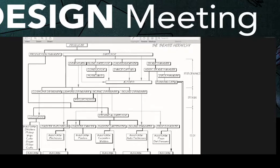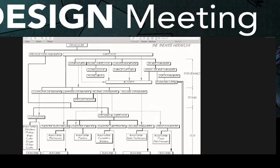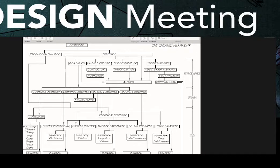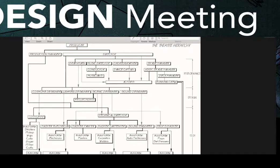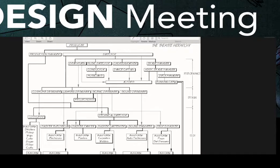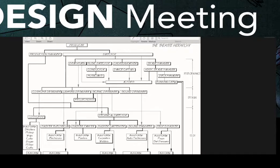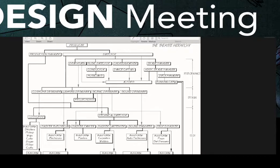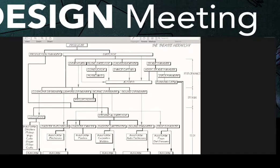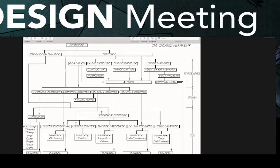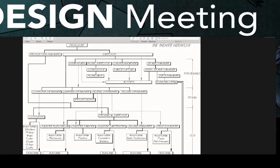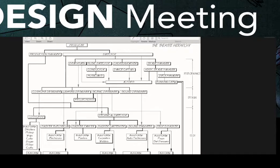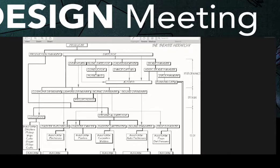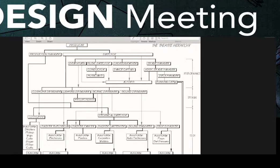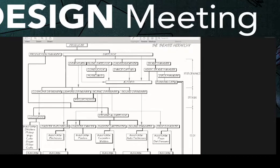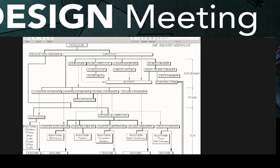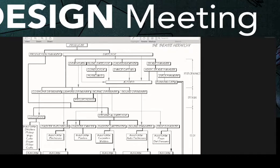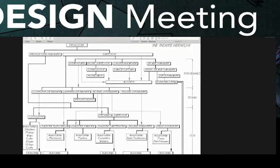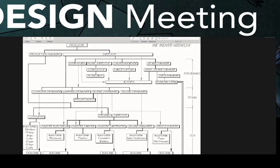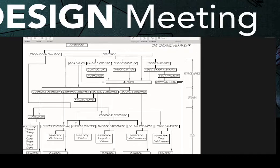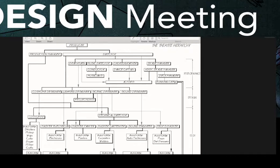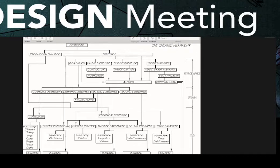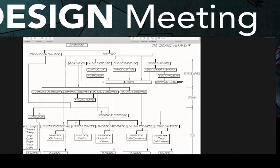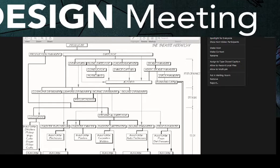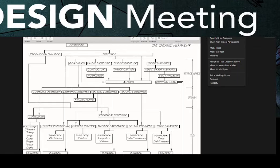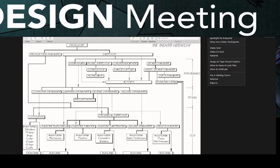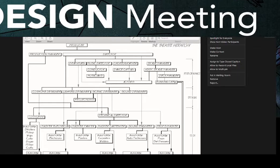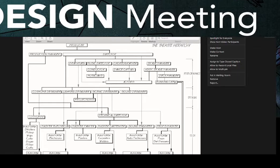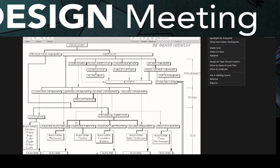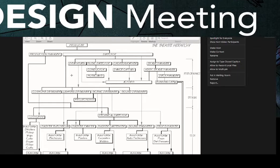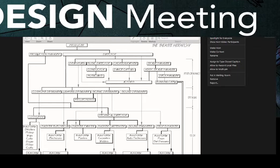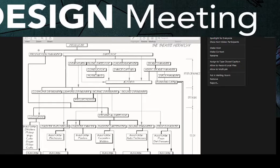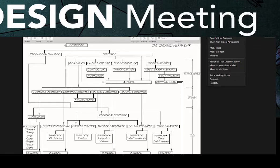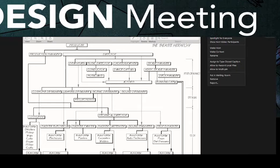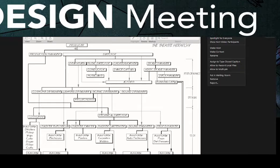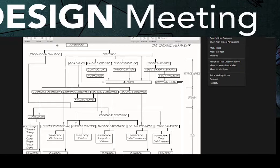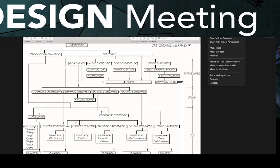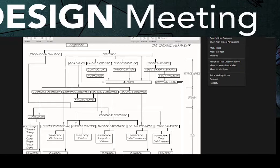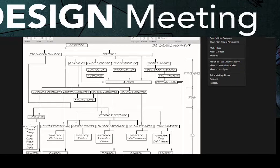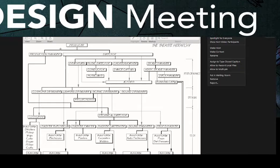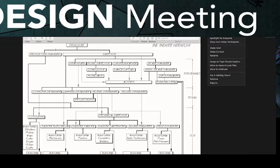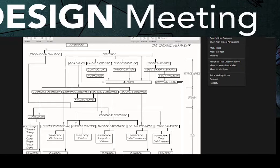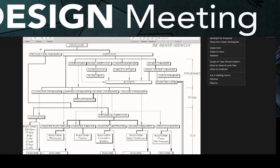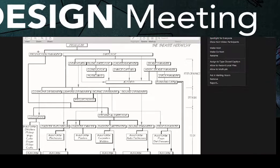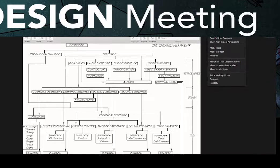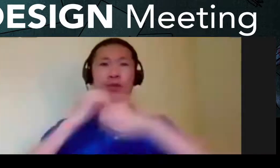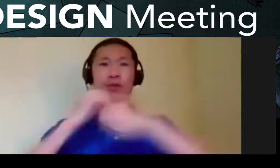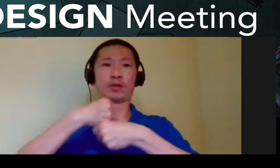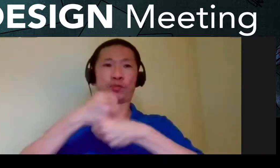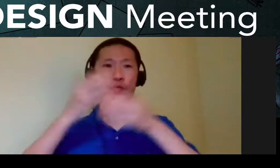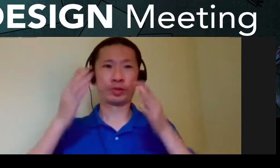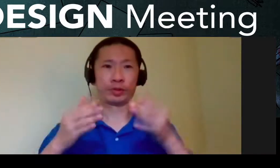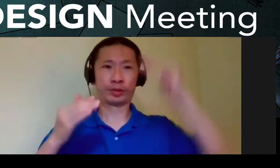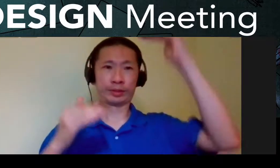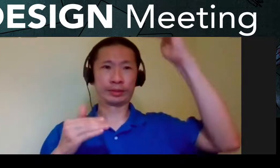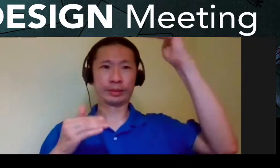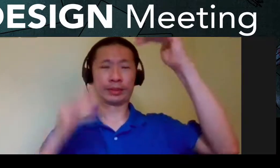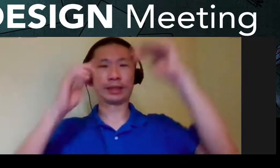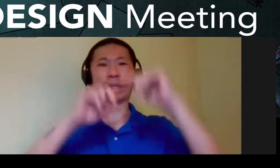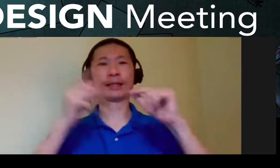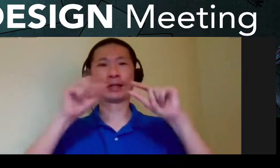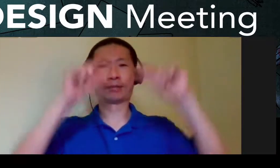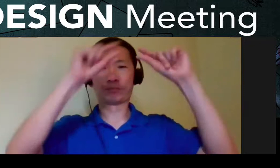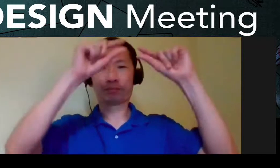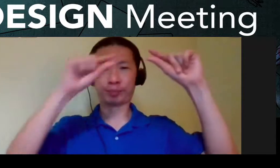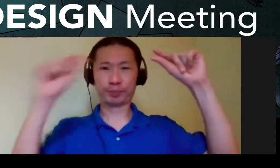theater industrial complex. And it's very clear. You know, we've got the producer on the top. You know, and you can read the other